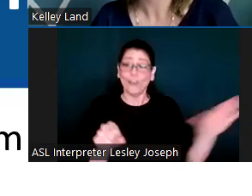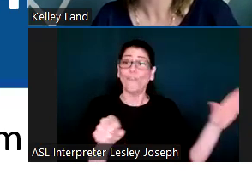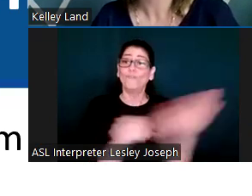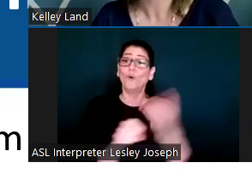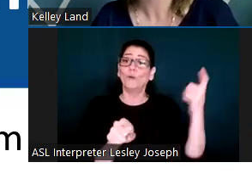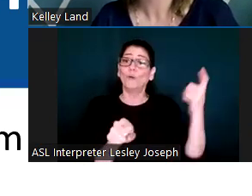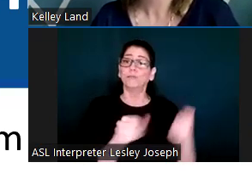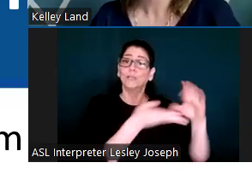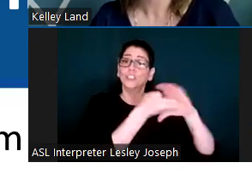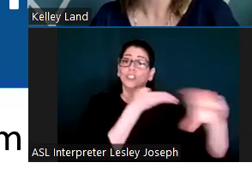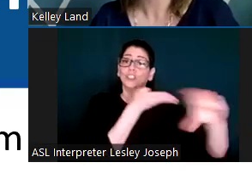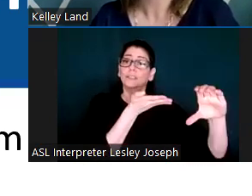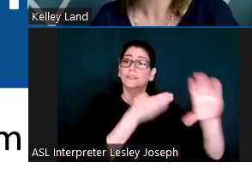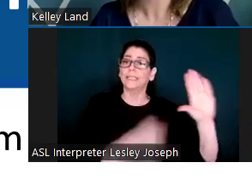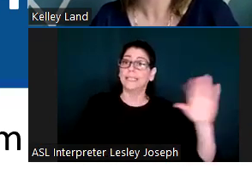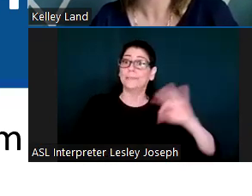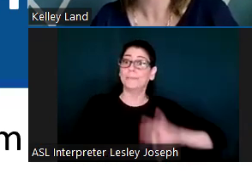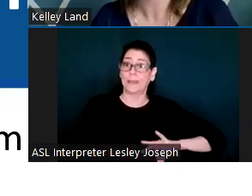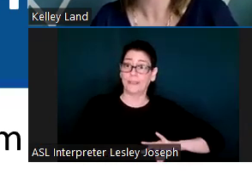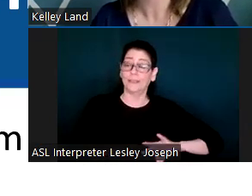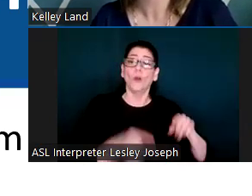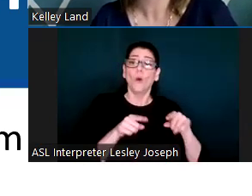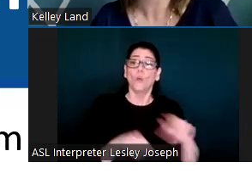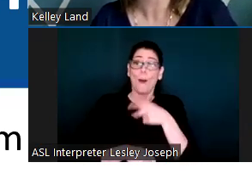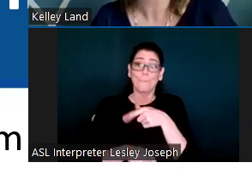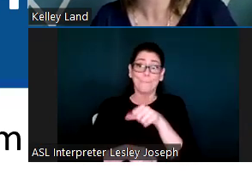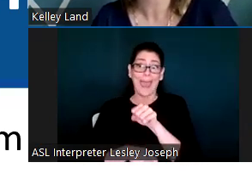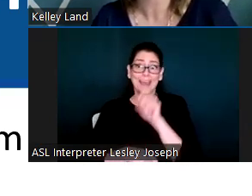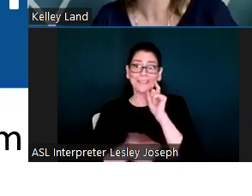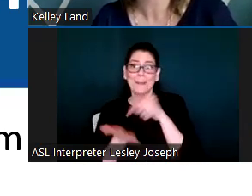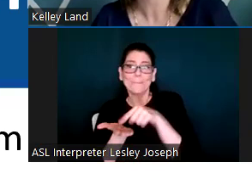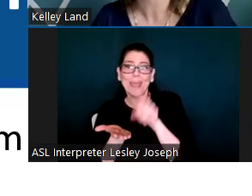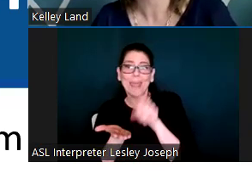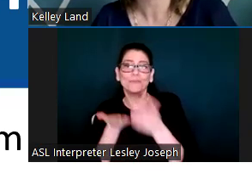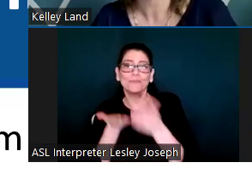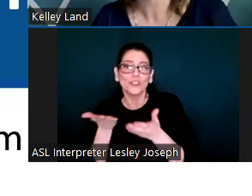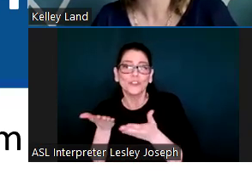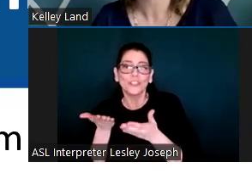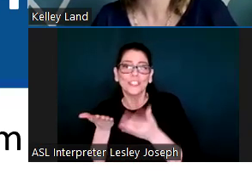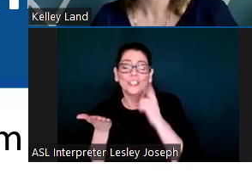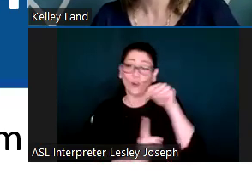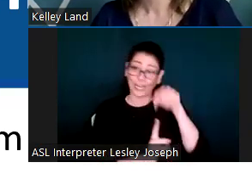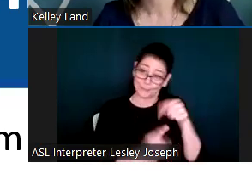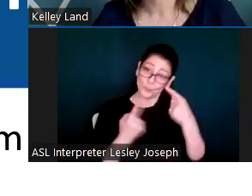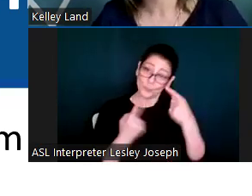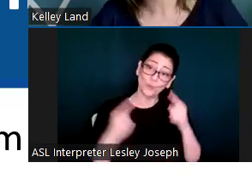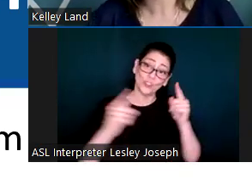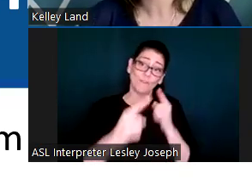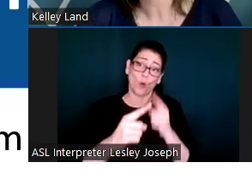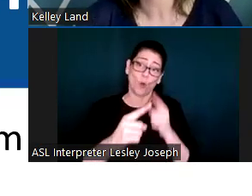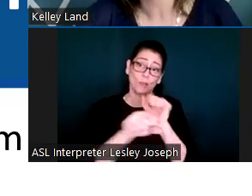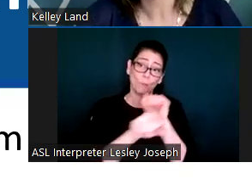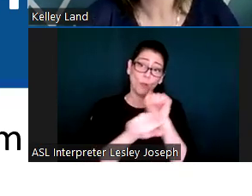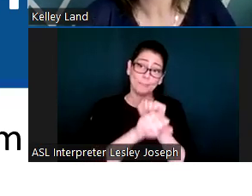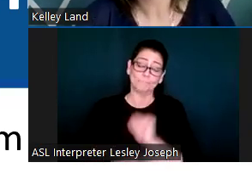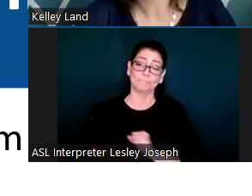his cash benefit, while the pass funds the services needed to reach his employment goal. So again, you can see